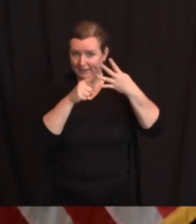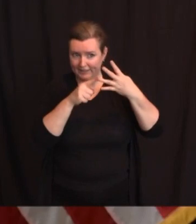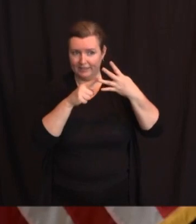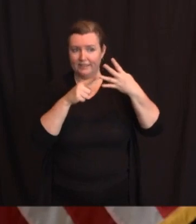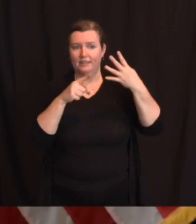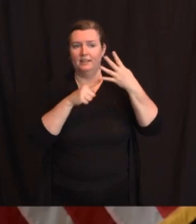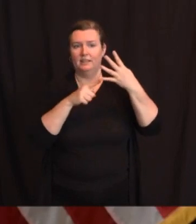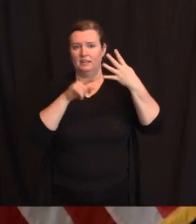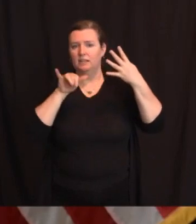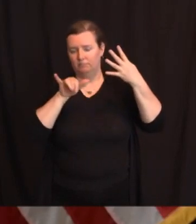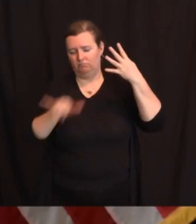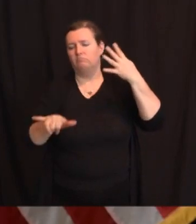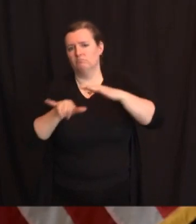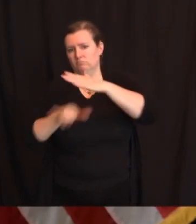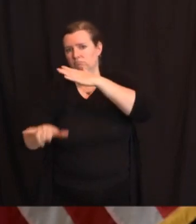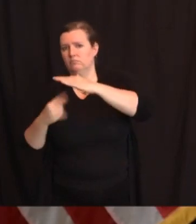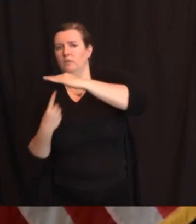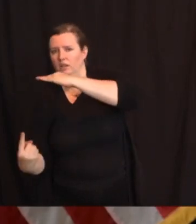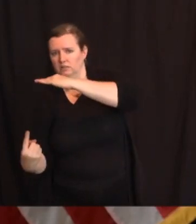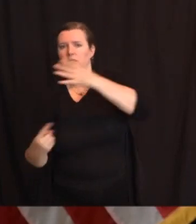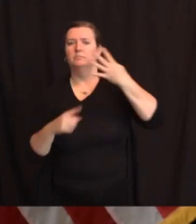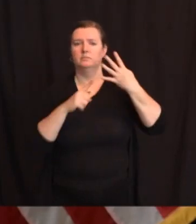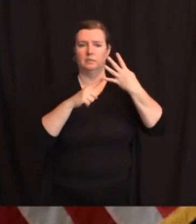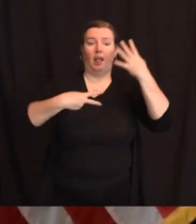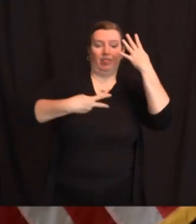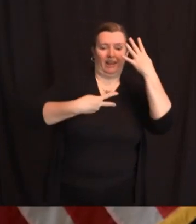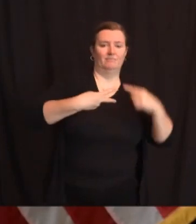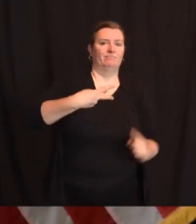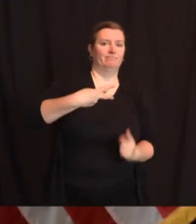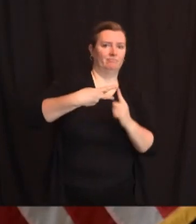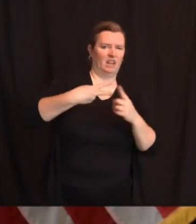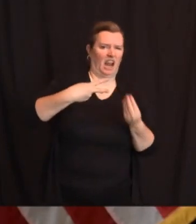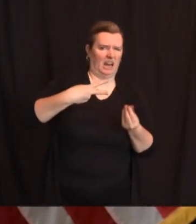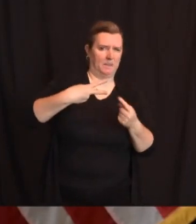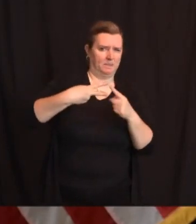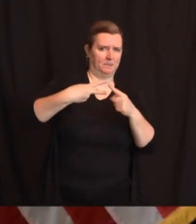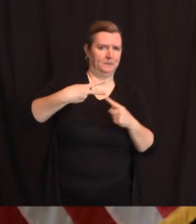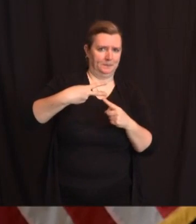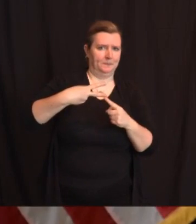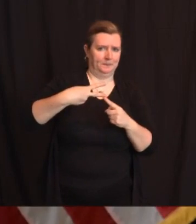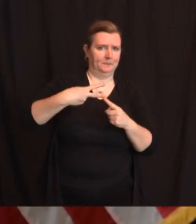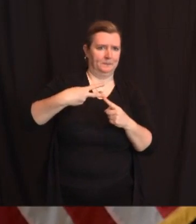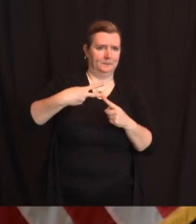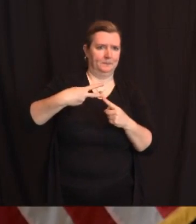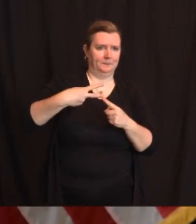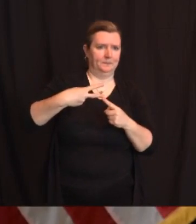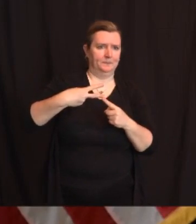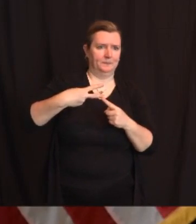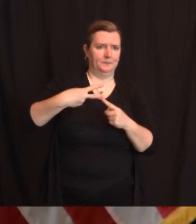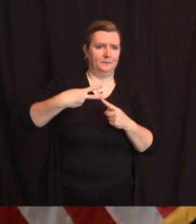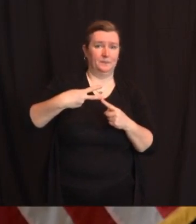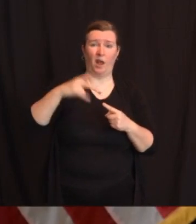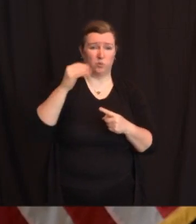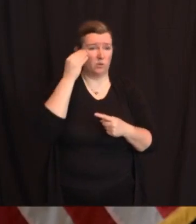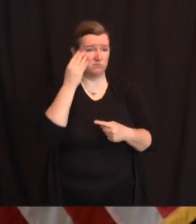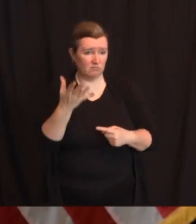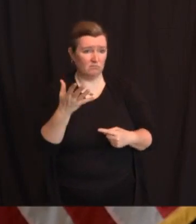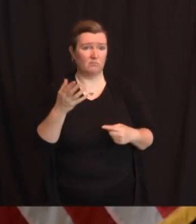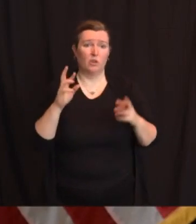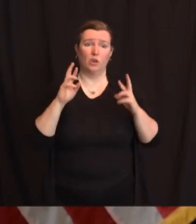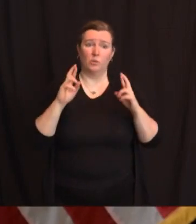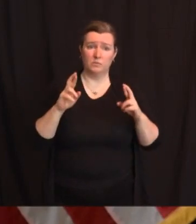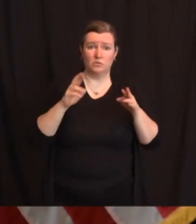more details on that shortly. But I have also said that we would hope to be able to, assuming the curves